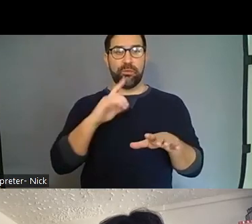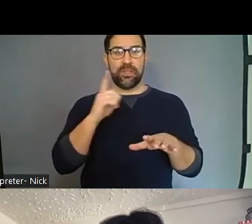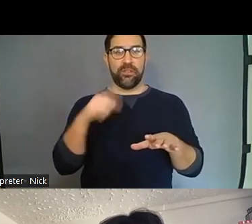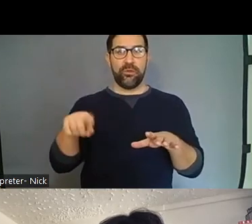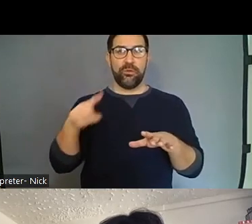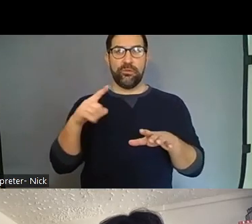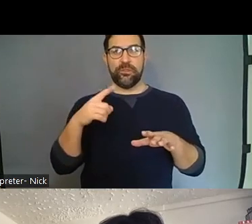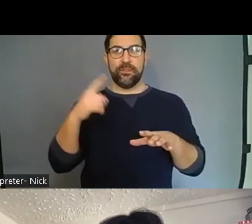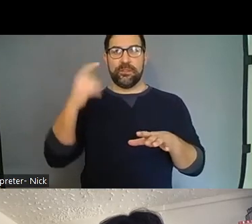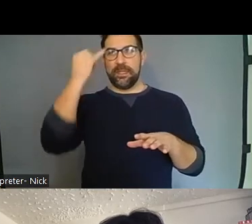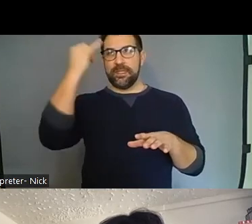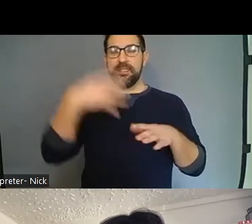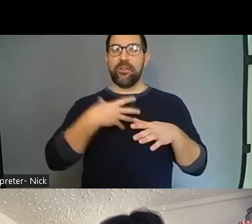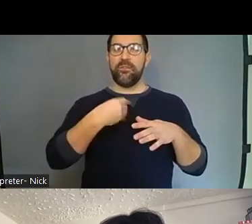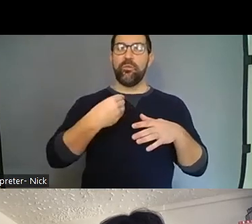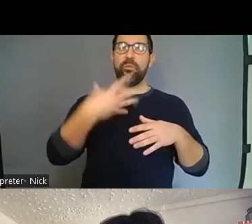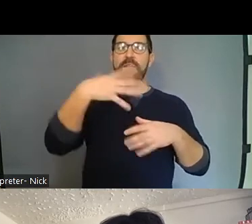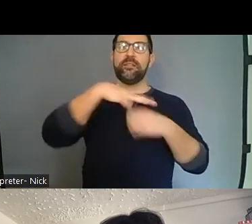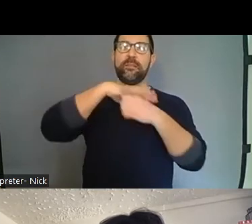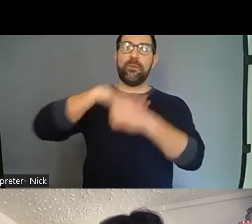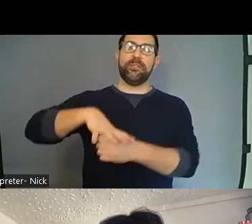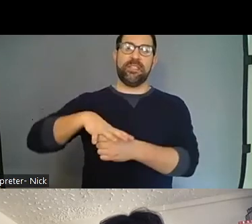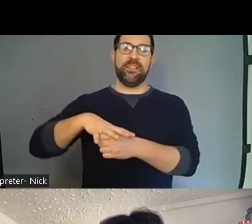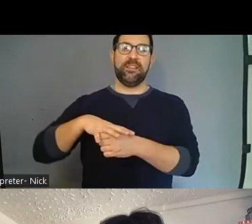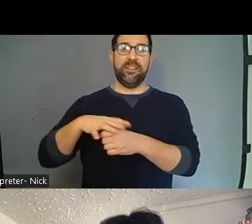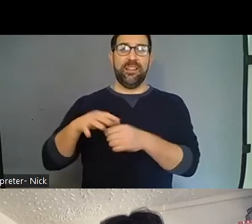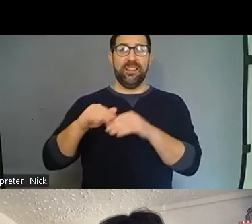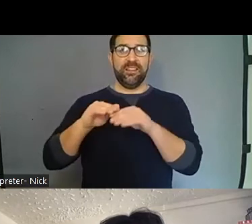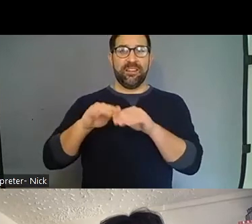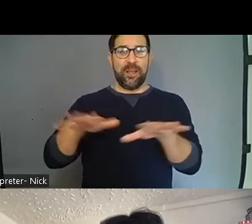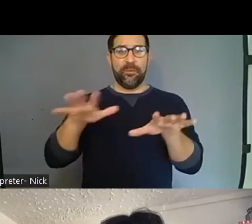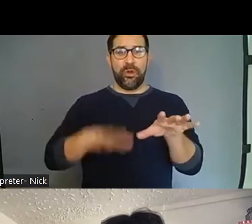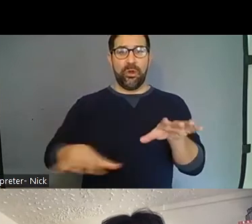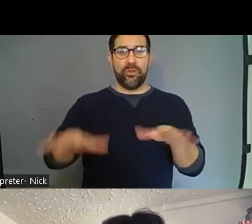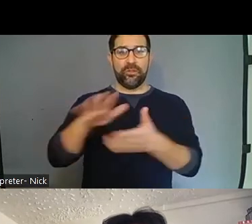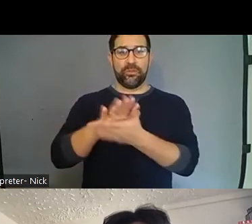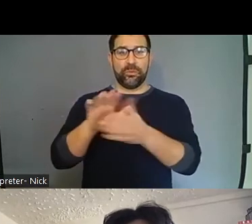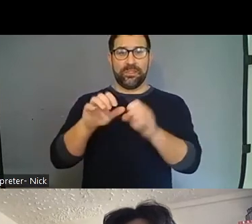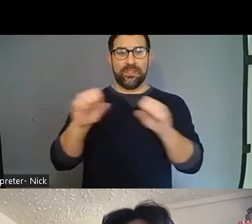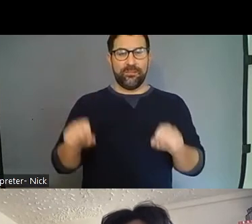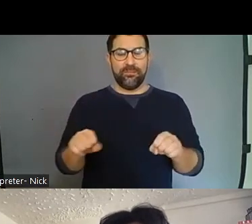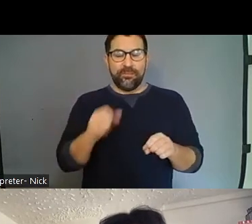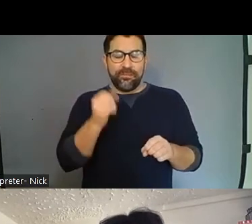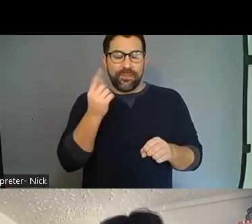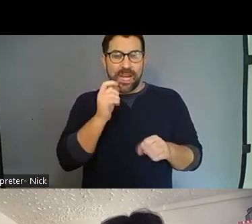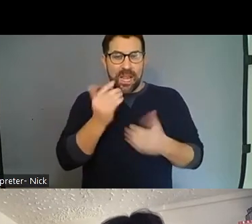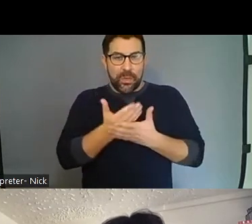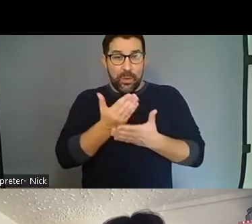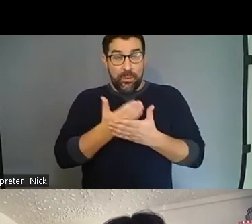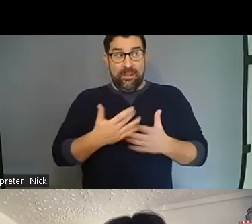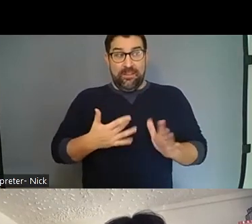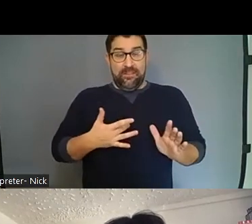white supremacy kind of embed their way through these school systems. And it's nothing new. It feels very